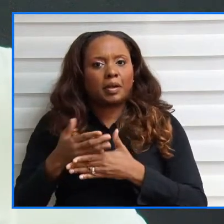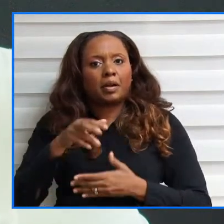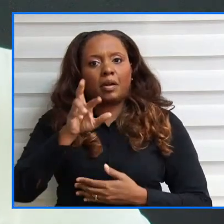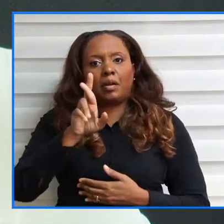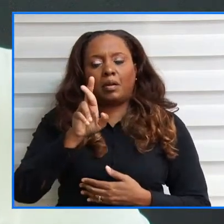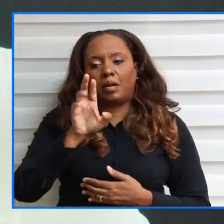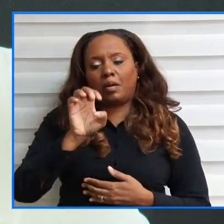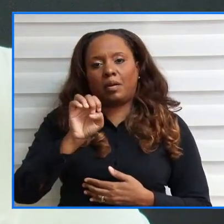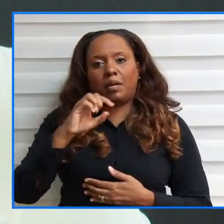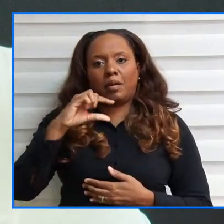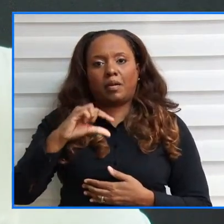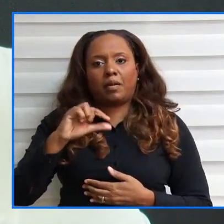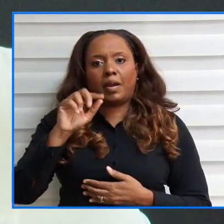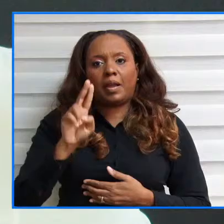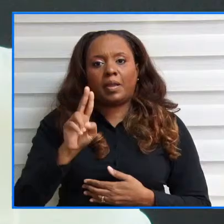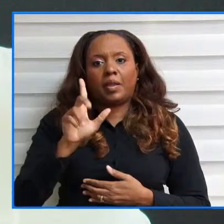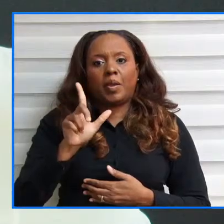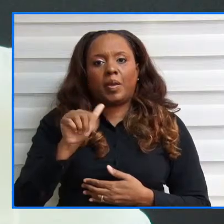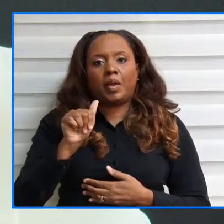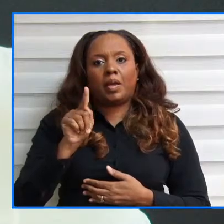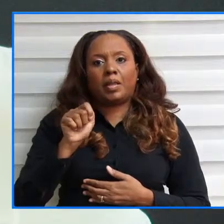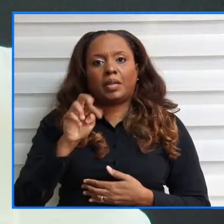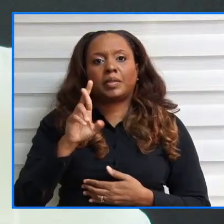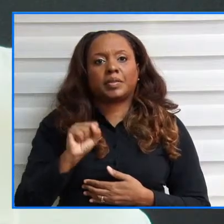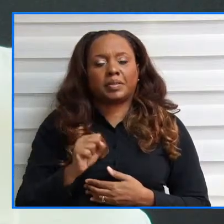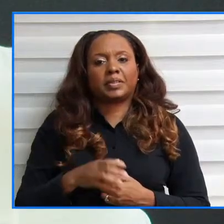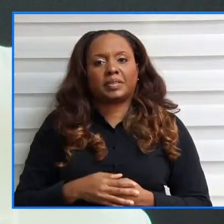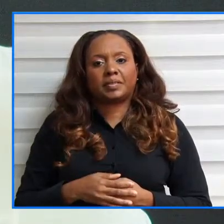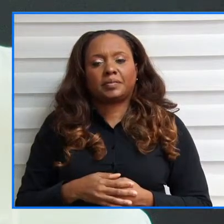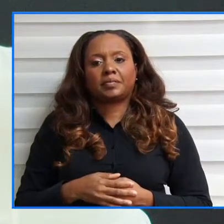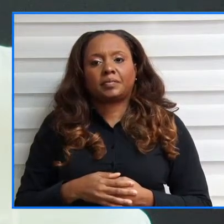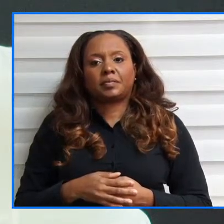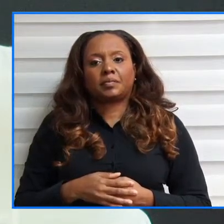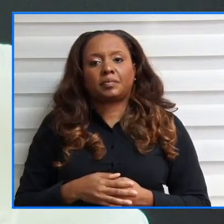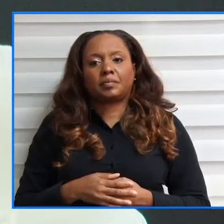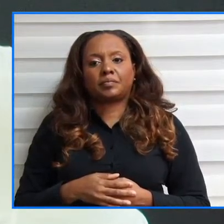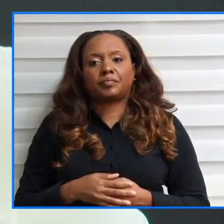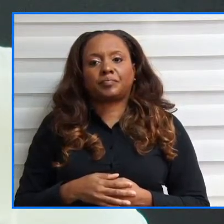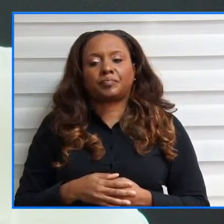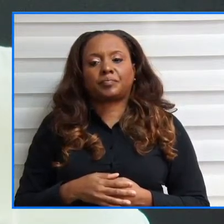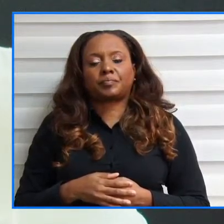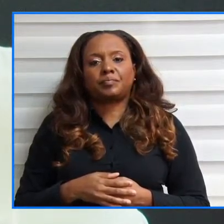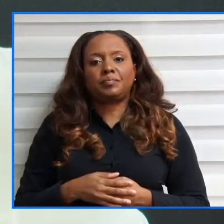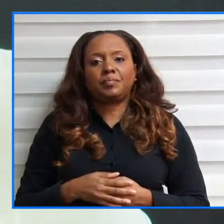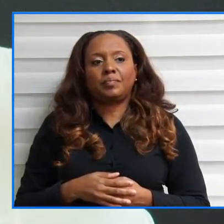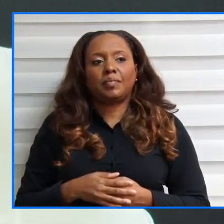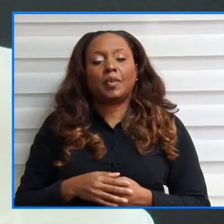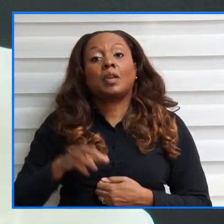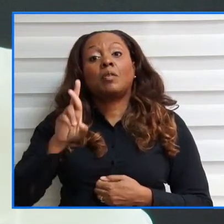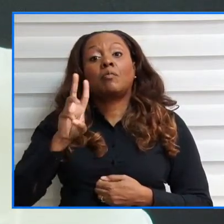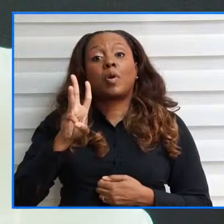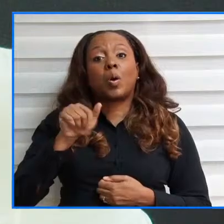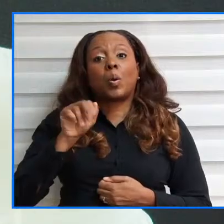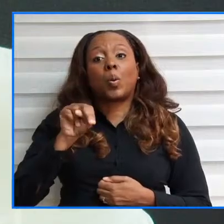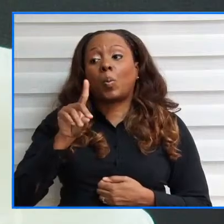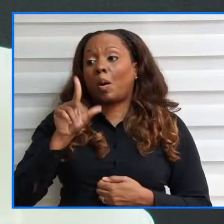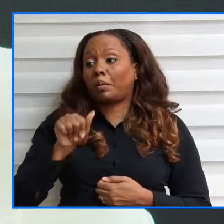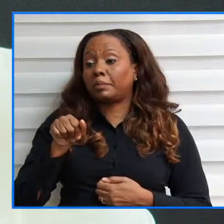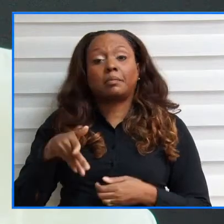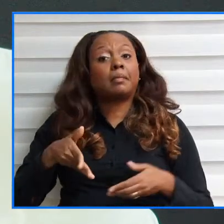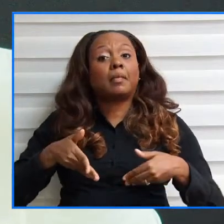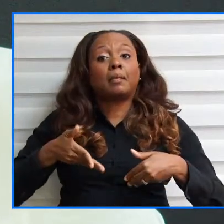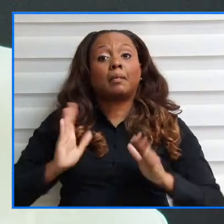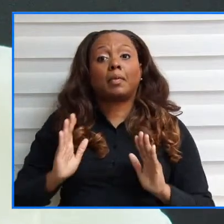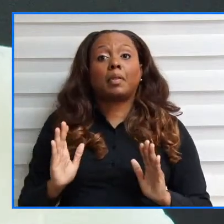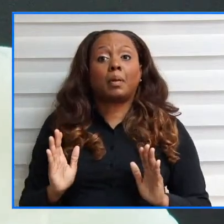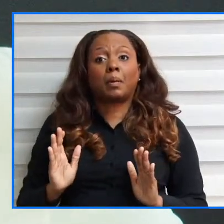why this is important. Rwanda is that country in Africa that has made doing business much easier than most. I think they're number 2